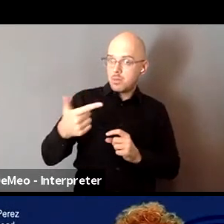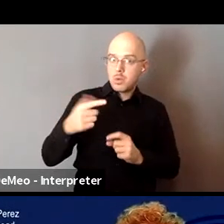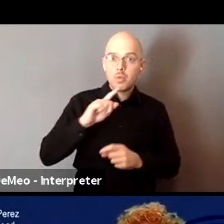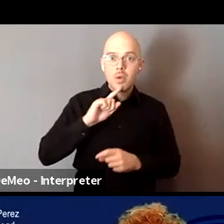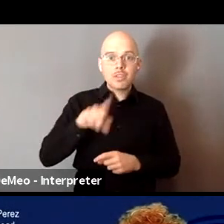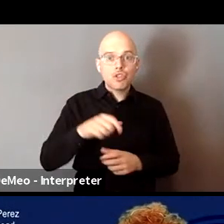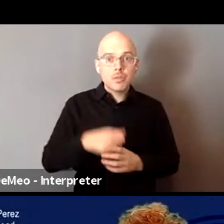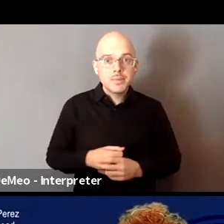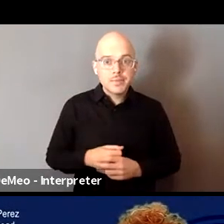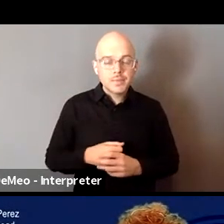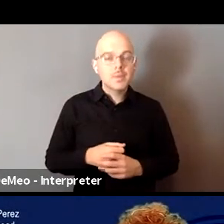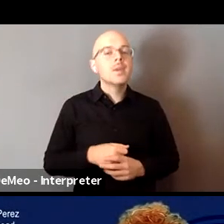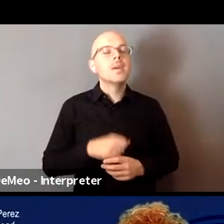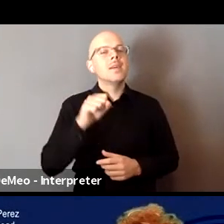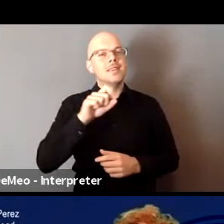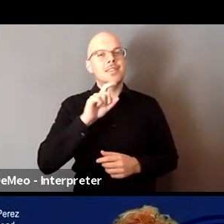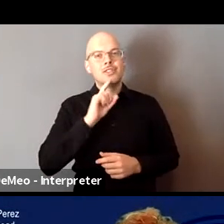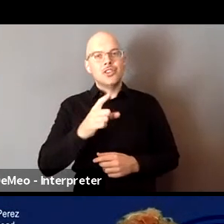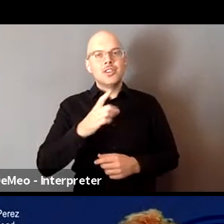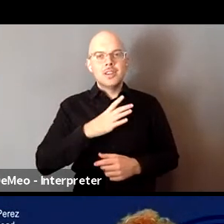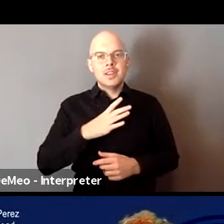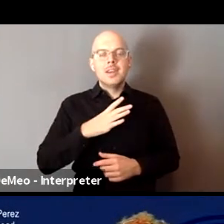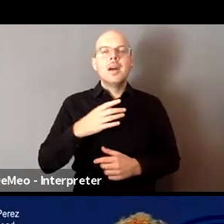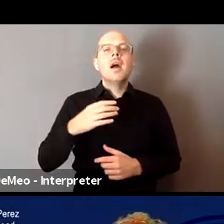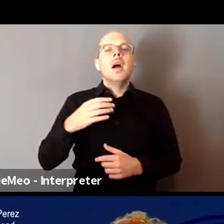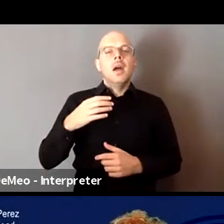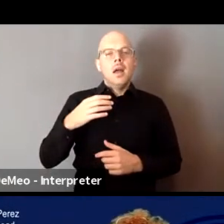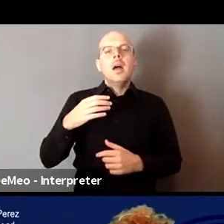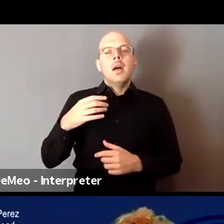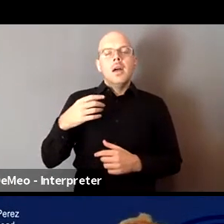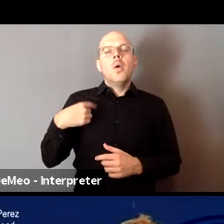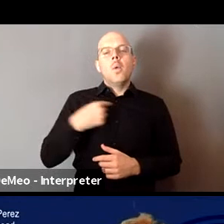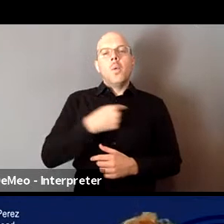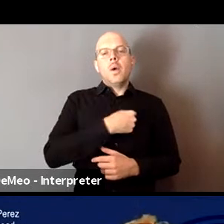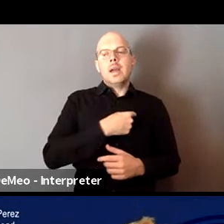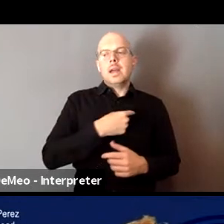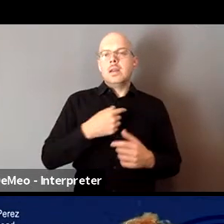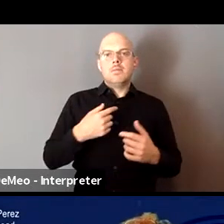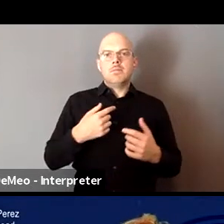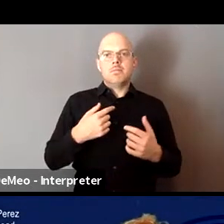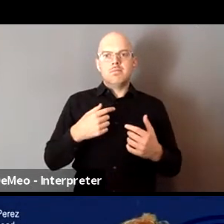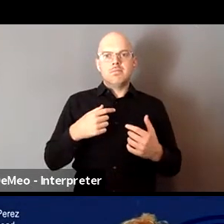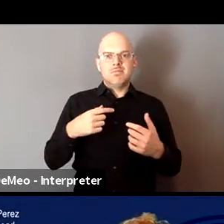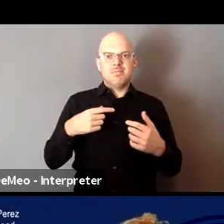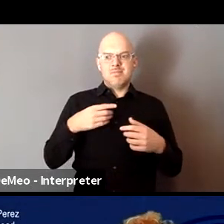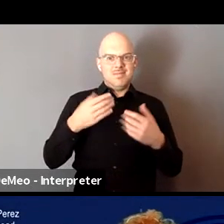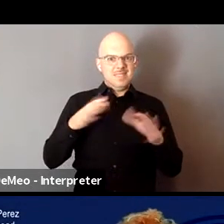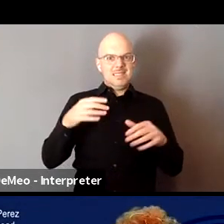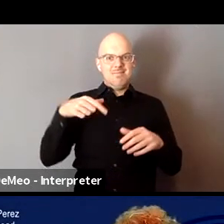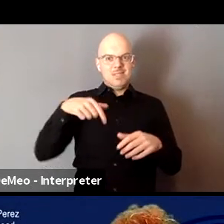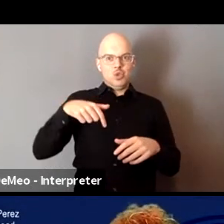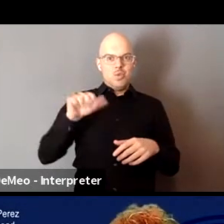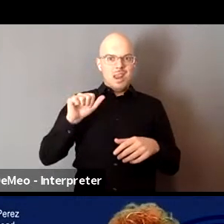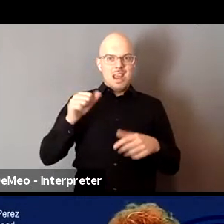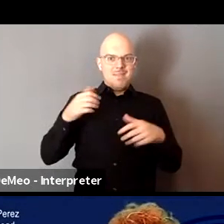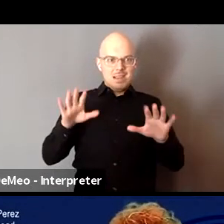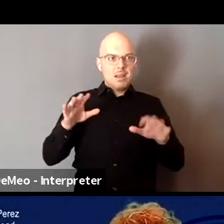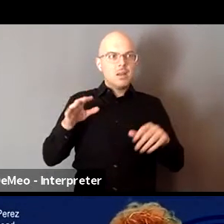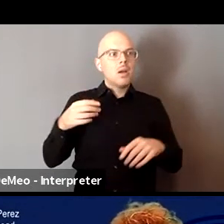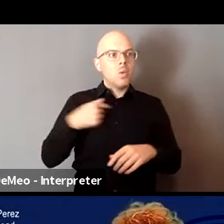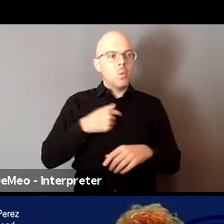It would. So we're going to put up later in this program after the Q&A, the website that you will